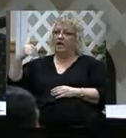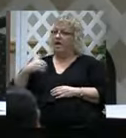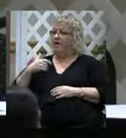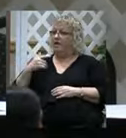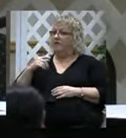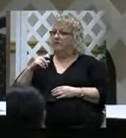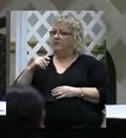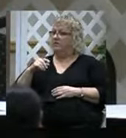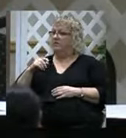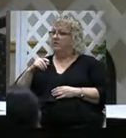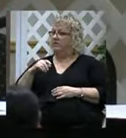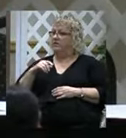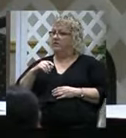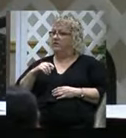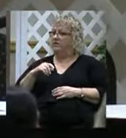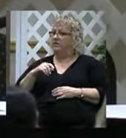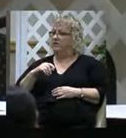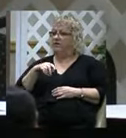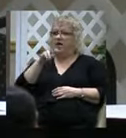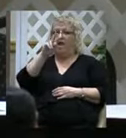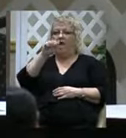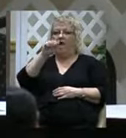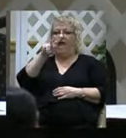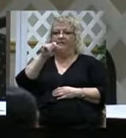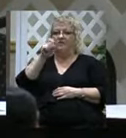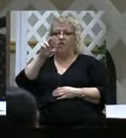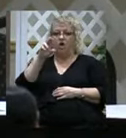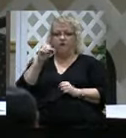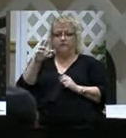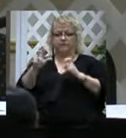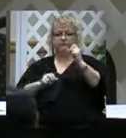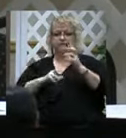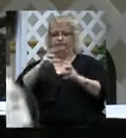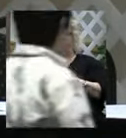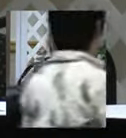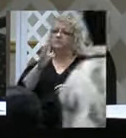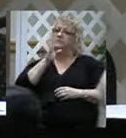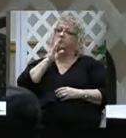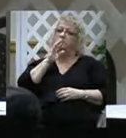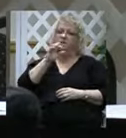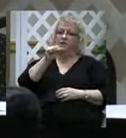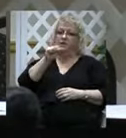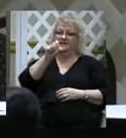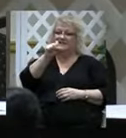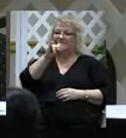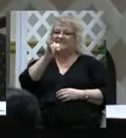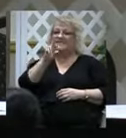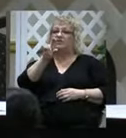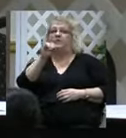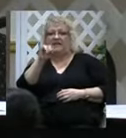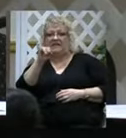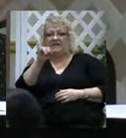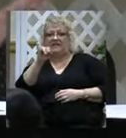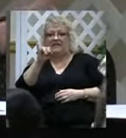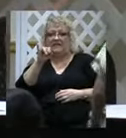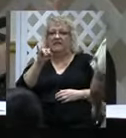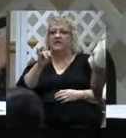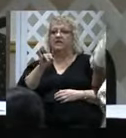avatar. They have a Siri. They created a Siri. I don't know what they're called, but they created a Siri for their website. Okay, our